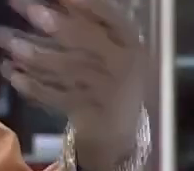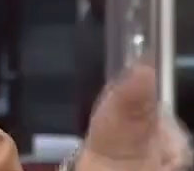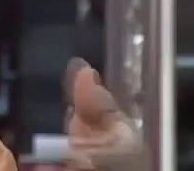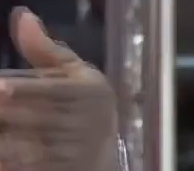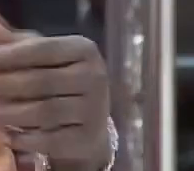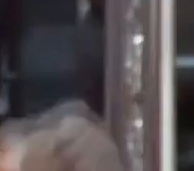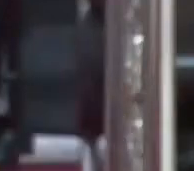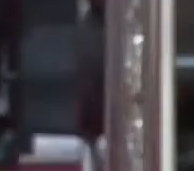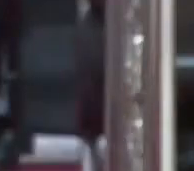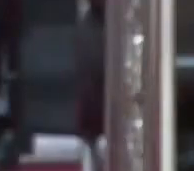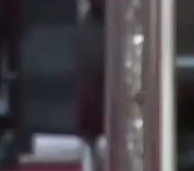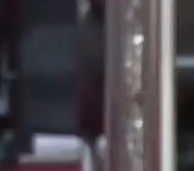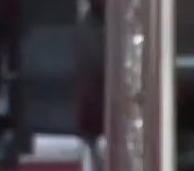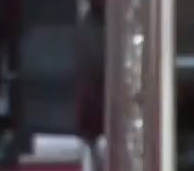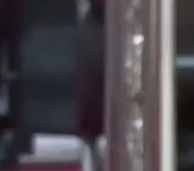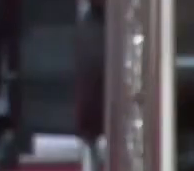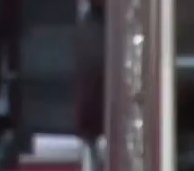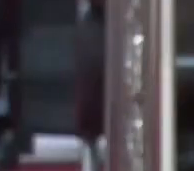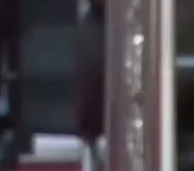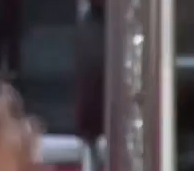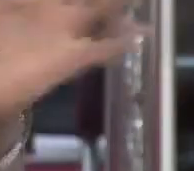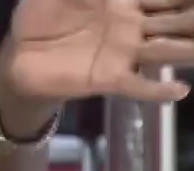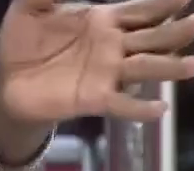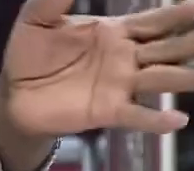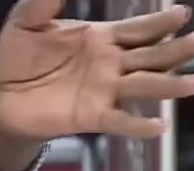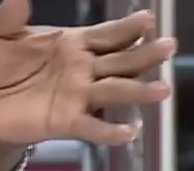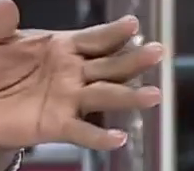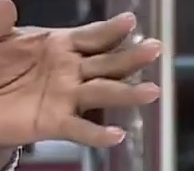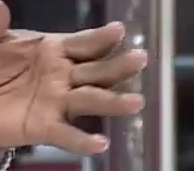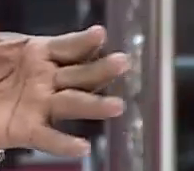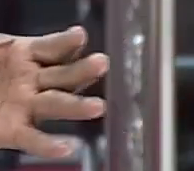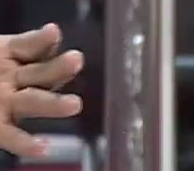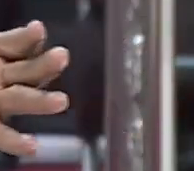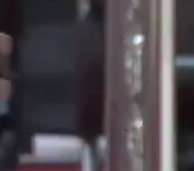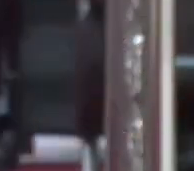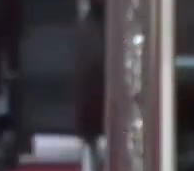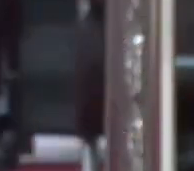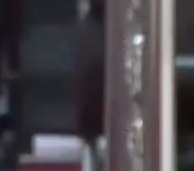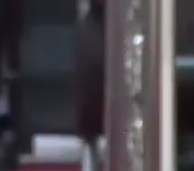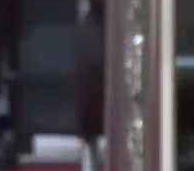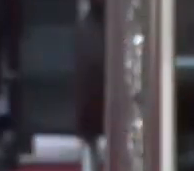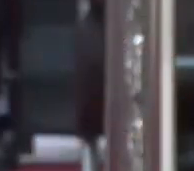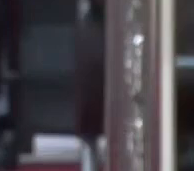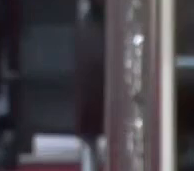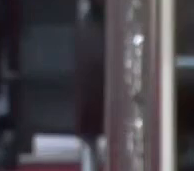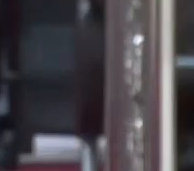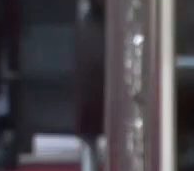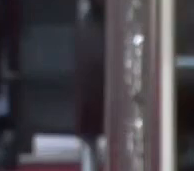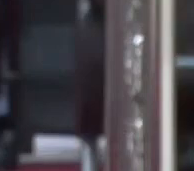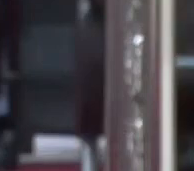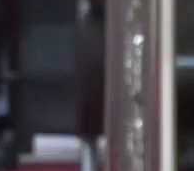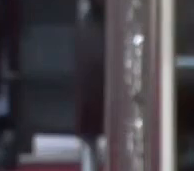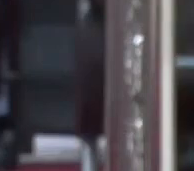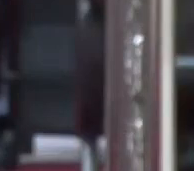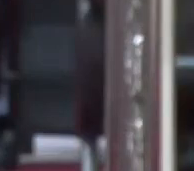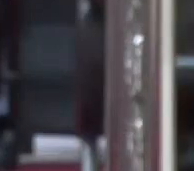soon, he provided the £50 through wrong number telephone call.